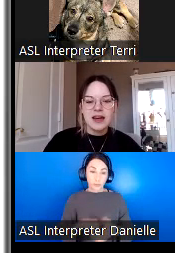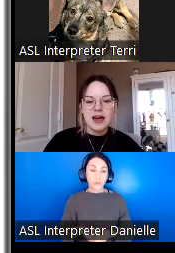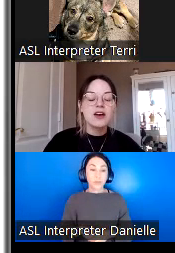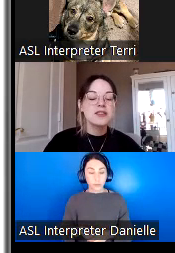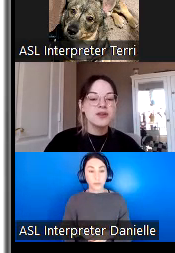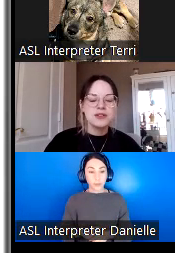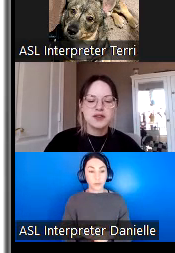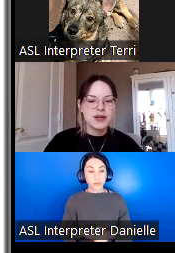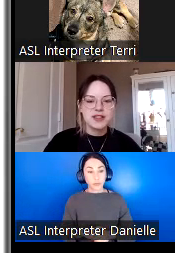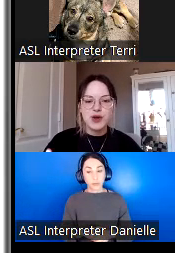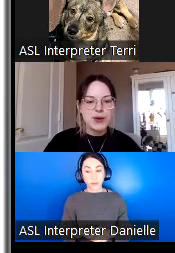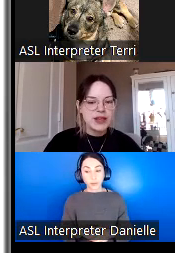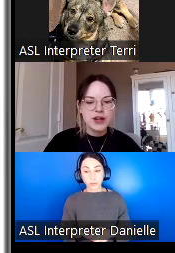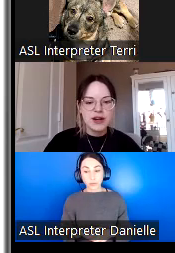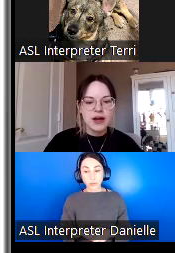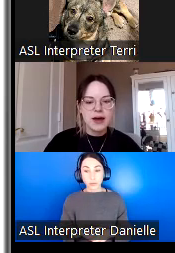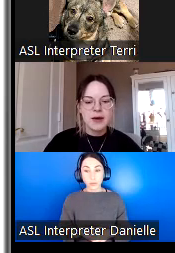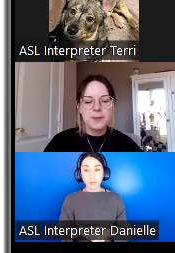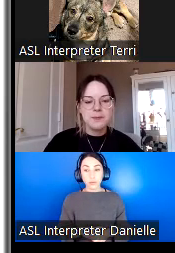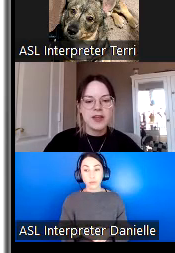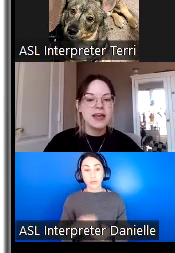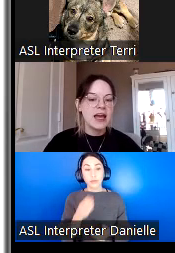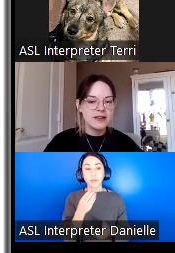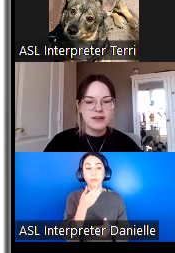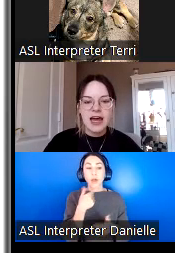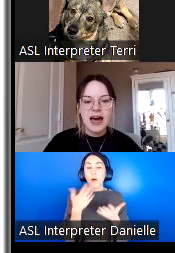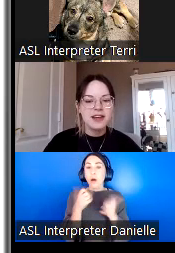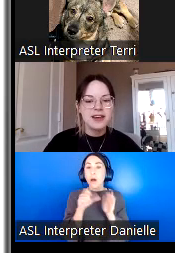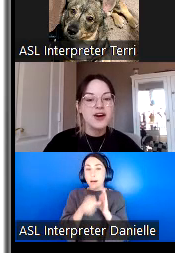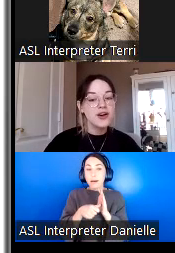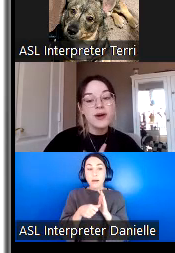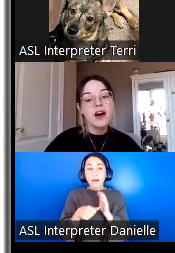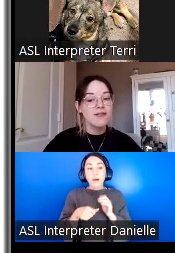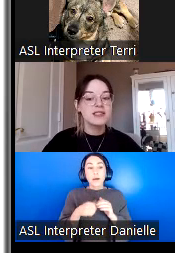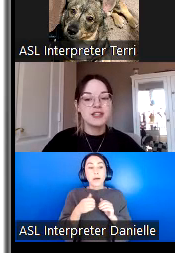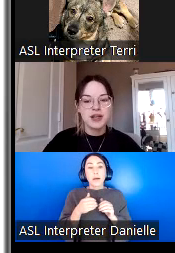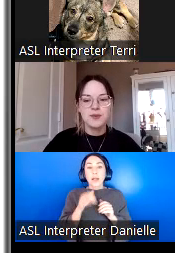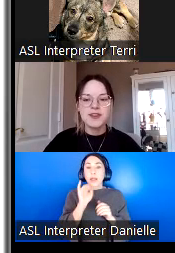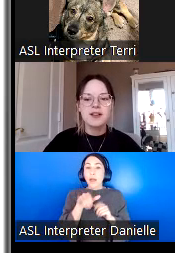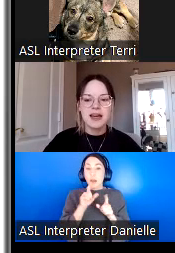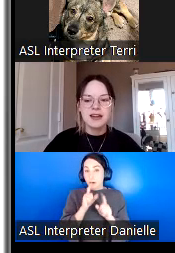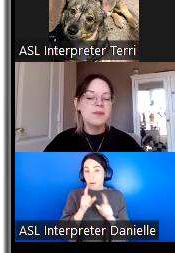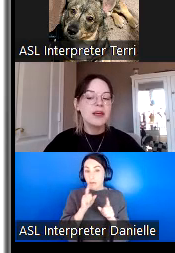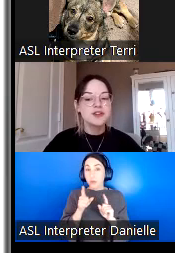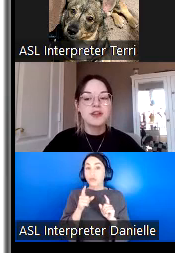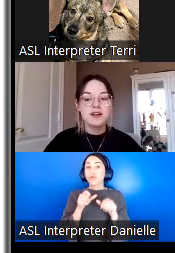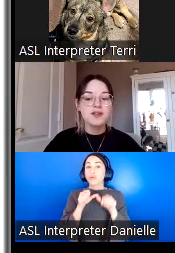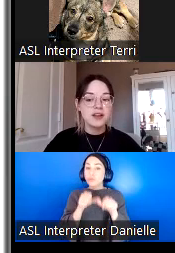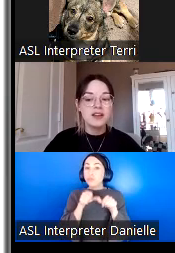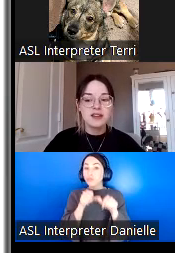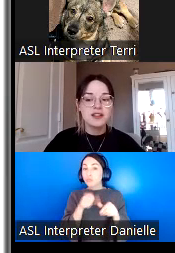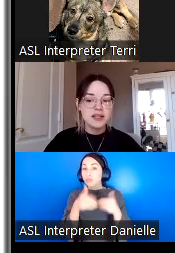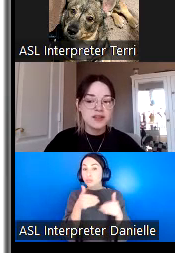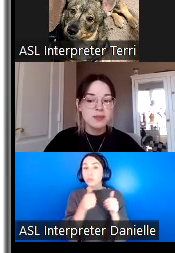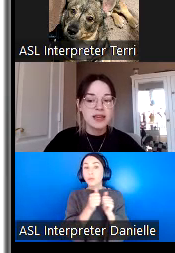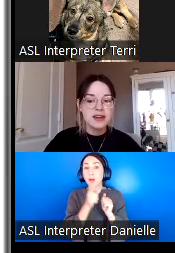And then I also just wanted to note here, again, having an ongoing conversation with the client to make sure that they're